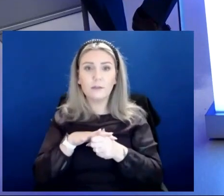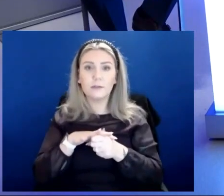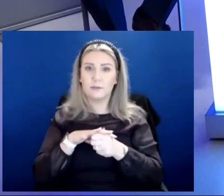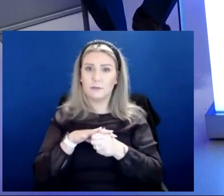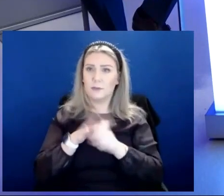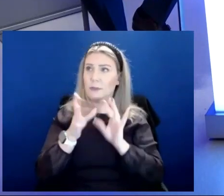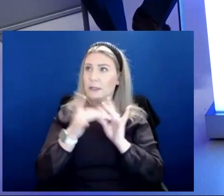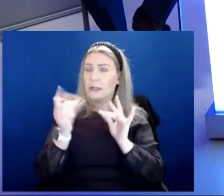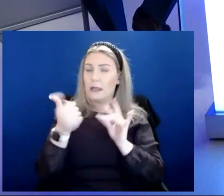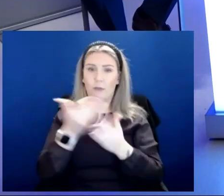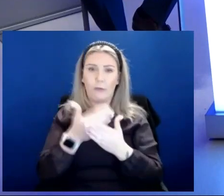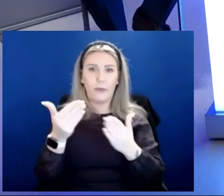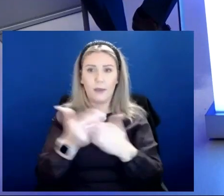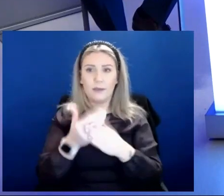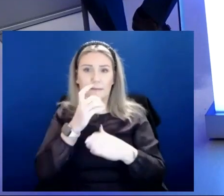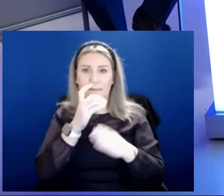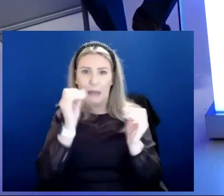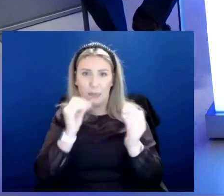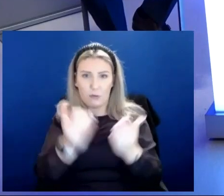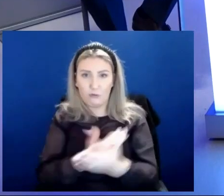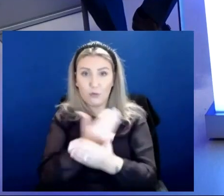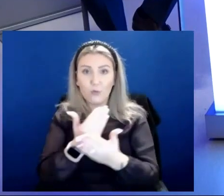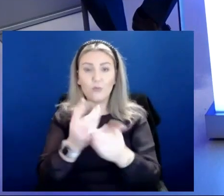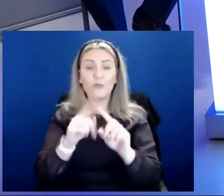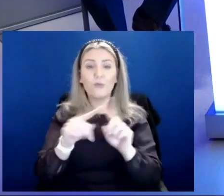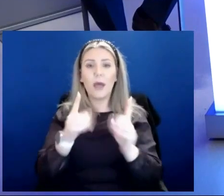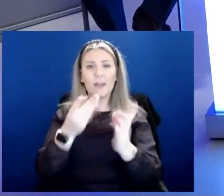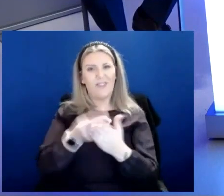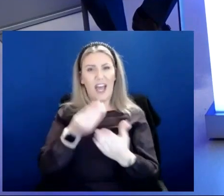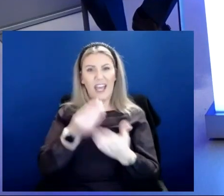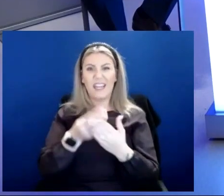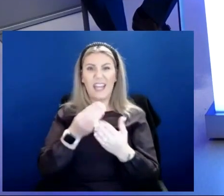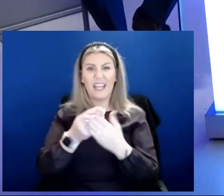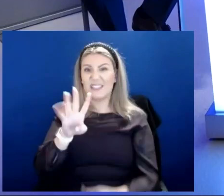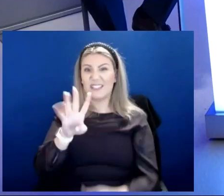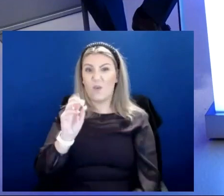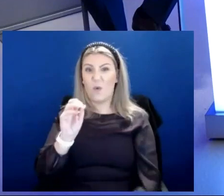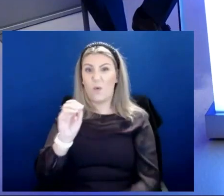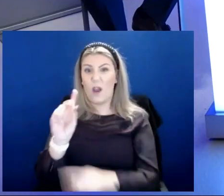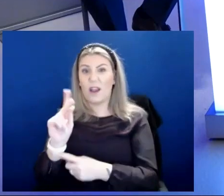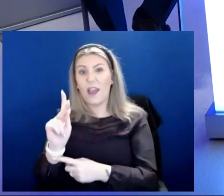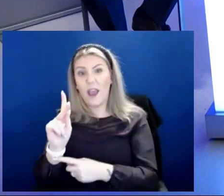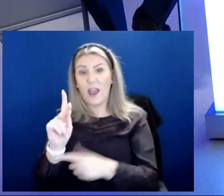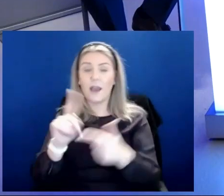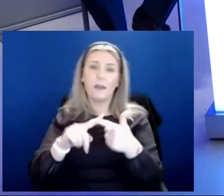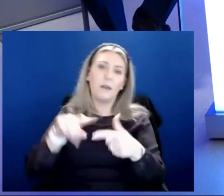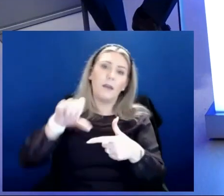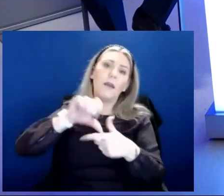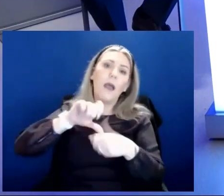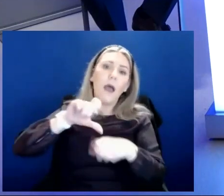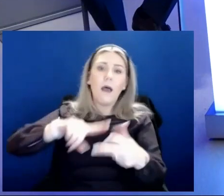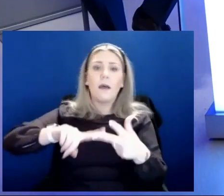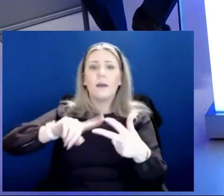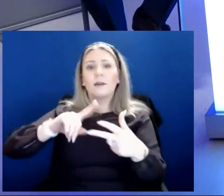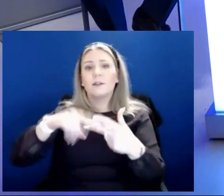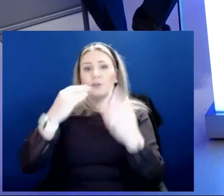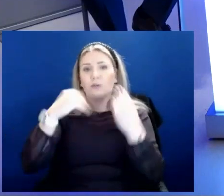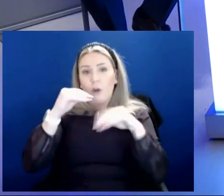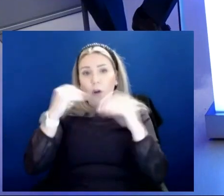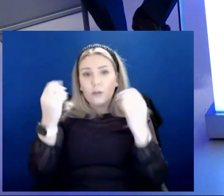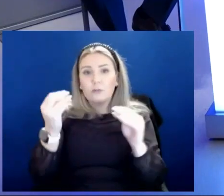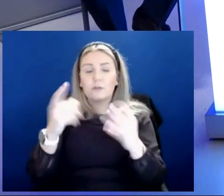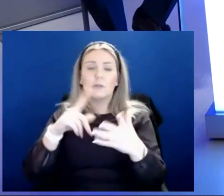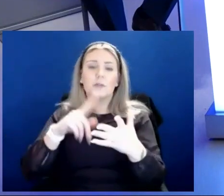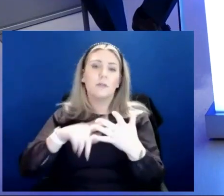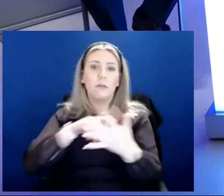it's anything new. I think finances and 401ks and gas prices and grocery prices, it seems to be very,